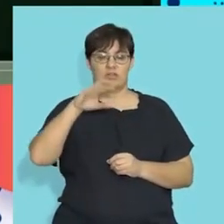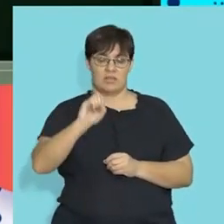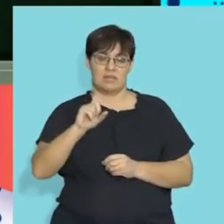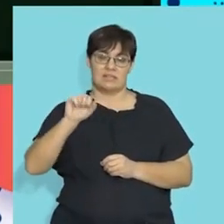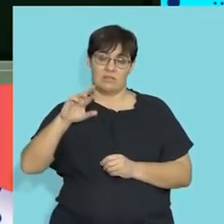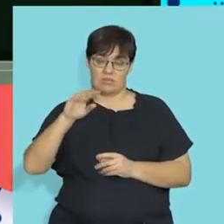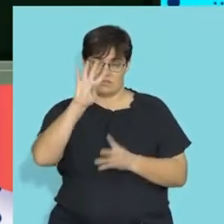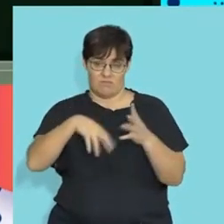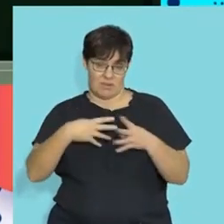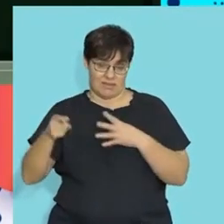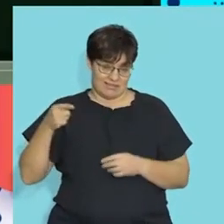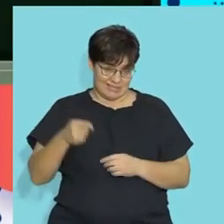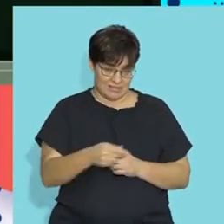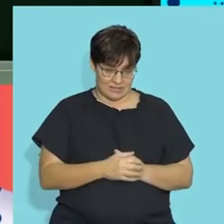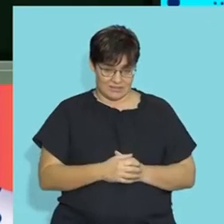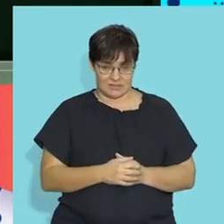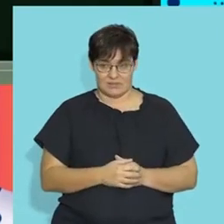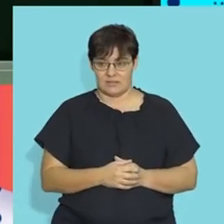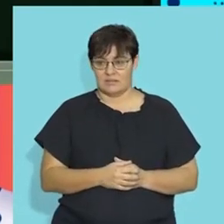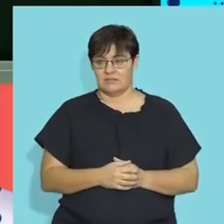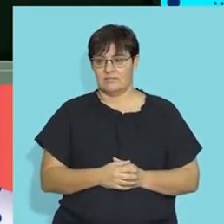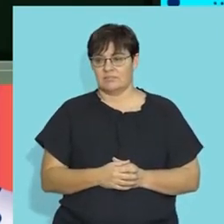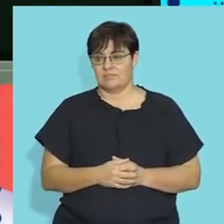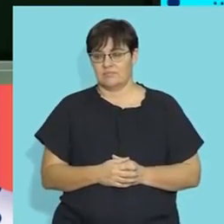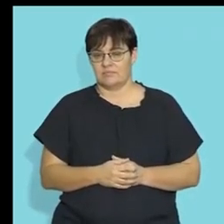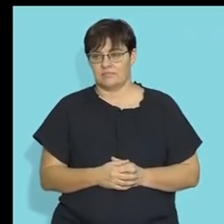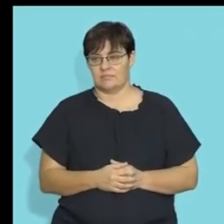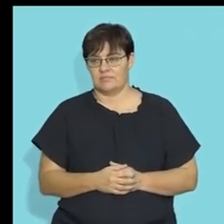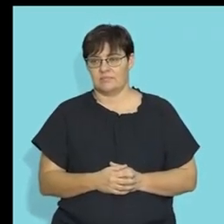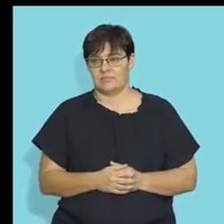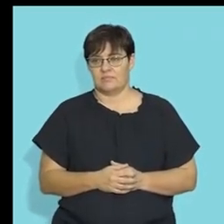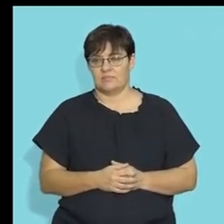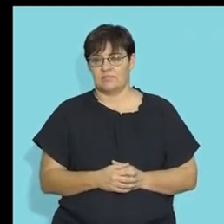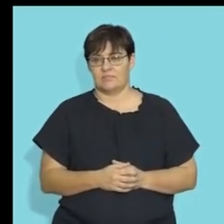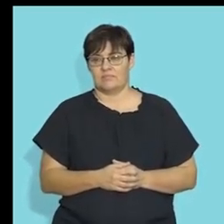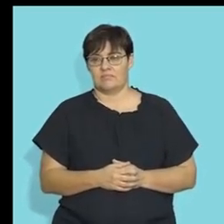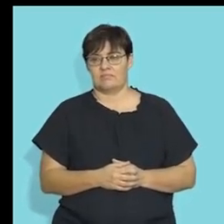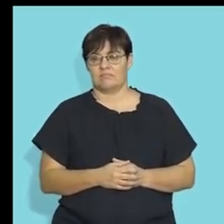the geometric series formula. Let's go to the next slide.